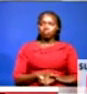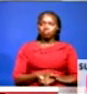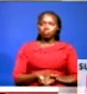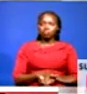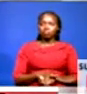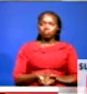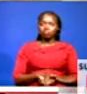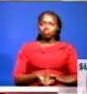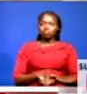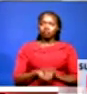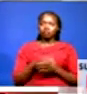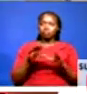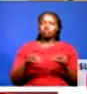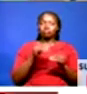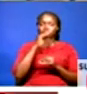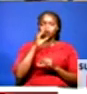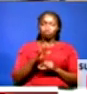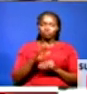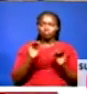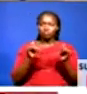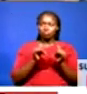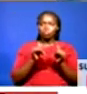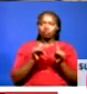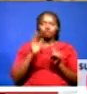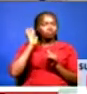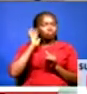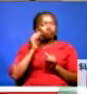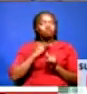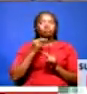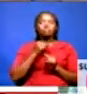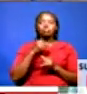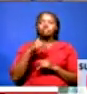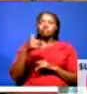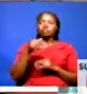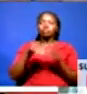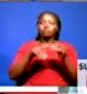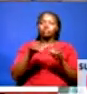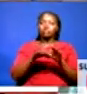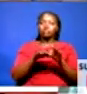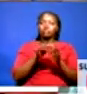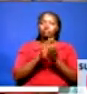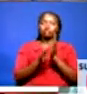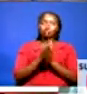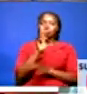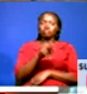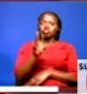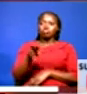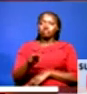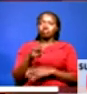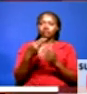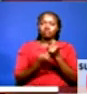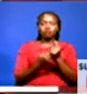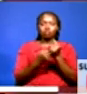In his acceptance speech, the new EALA Speaker pledged to listen to the voice of every elected member without discriminating any partner state. I